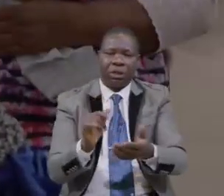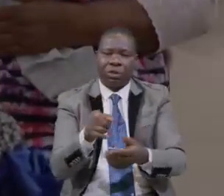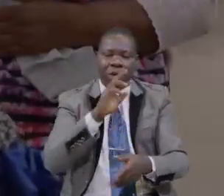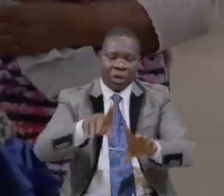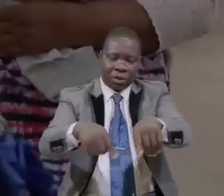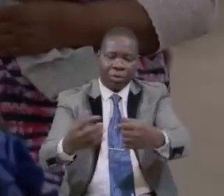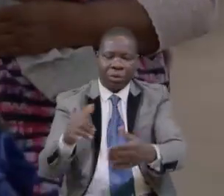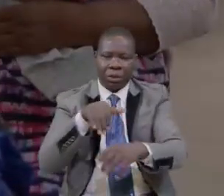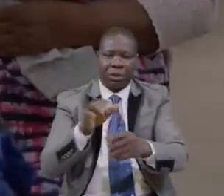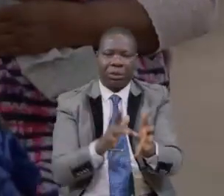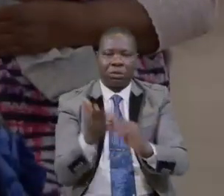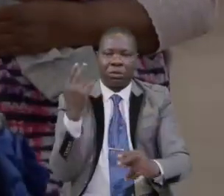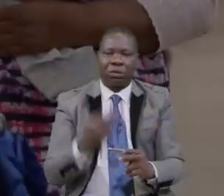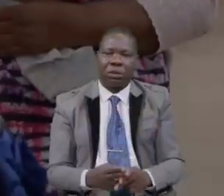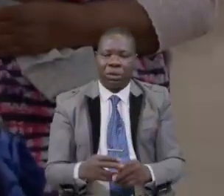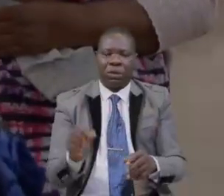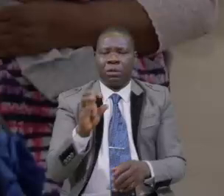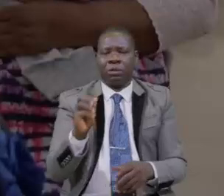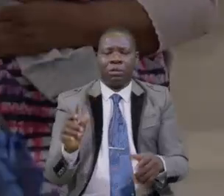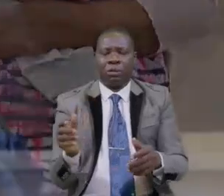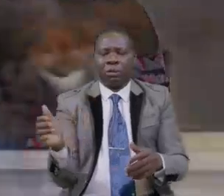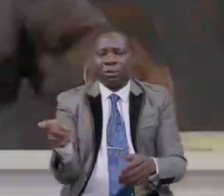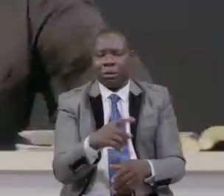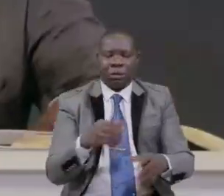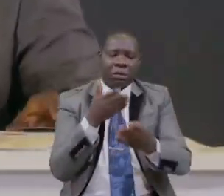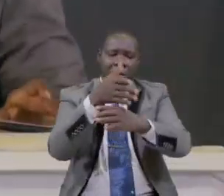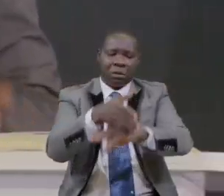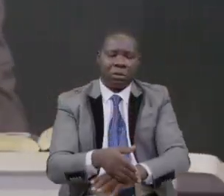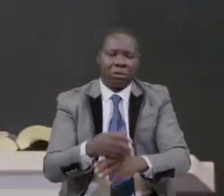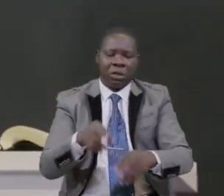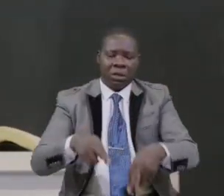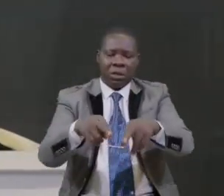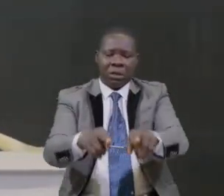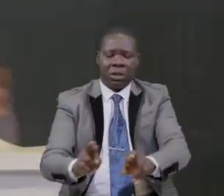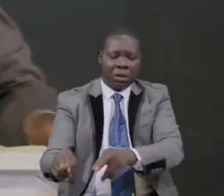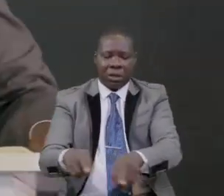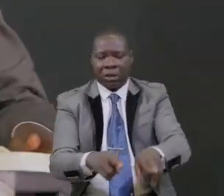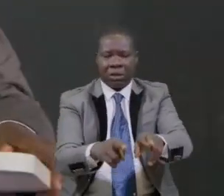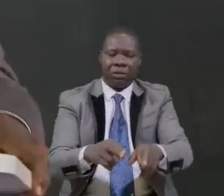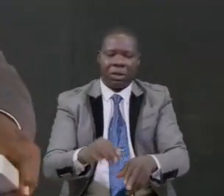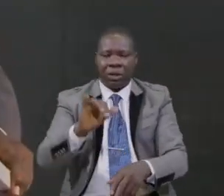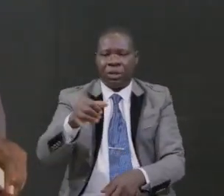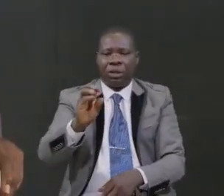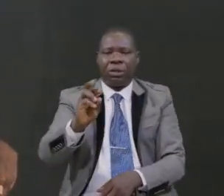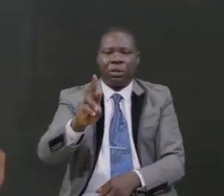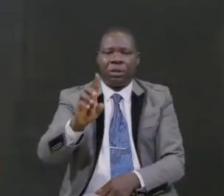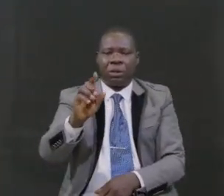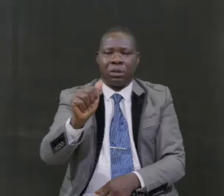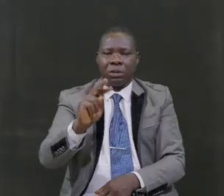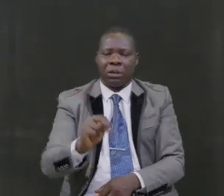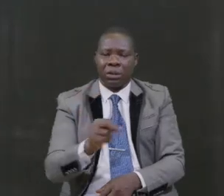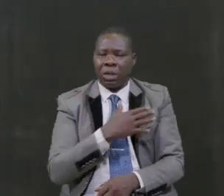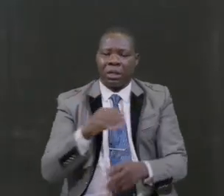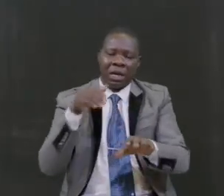they crossed River Jordan. And when they got to the other side, Elijah, now